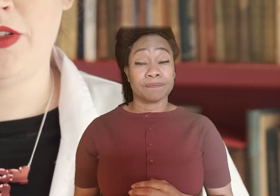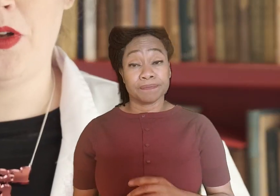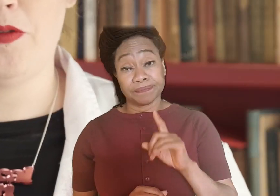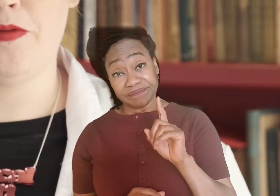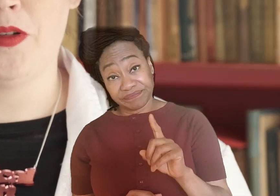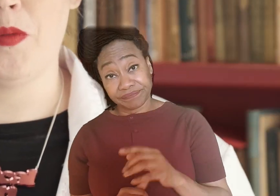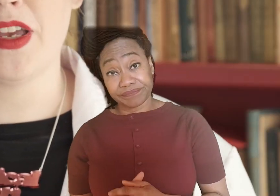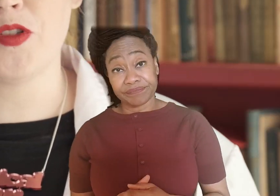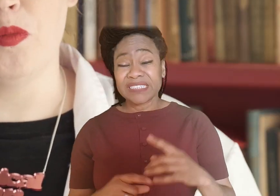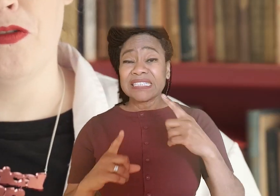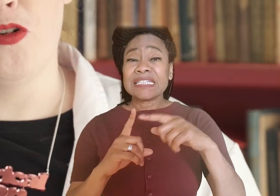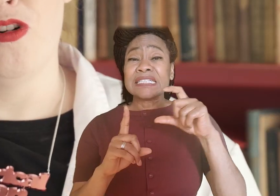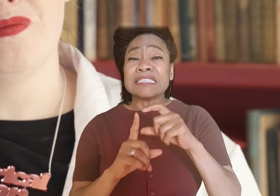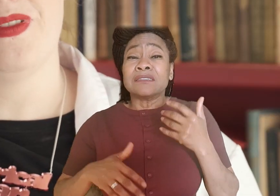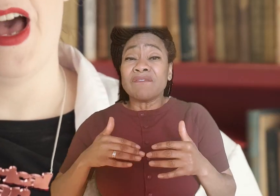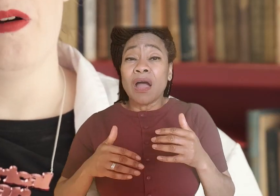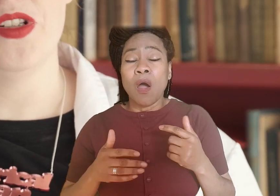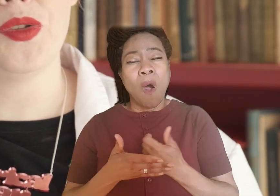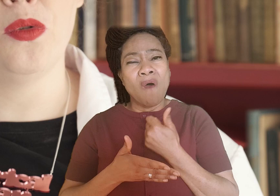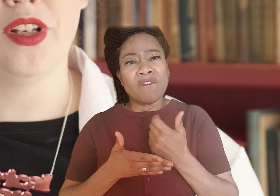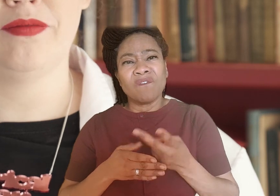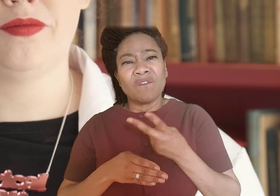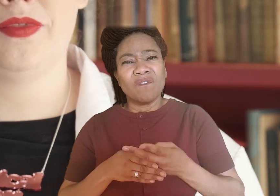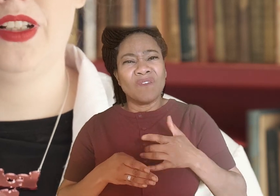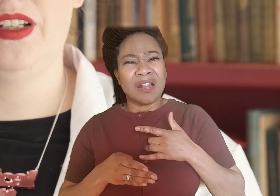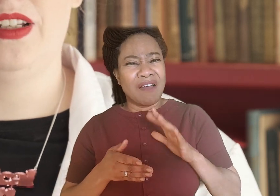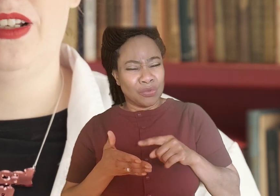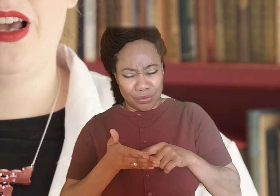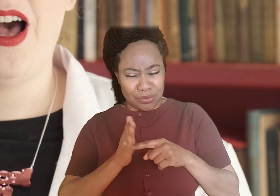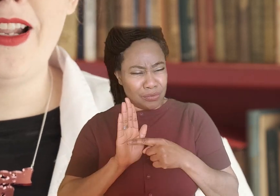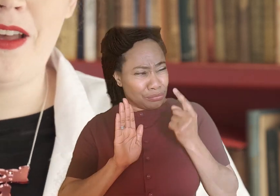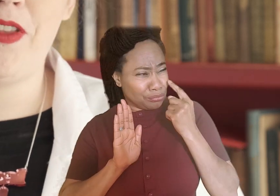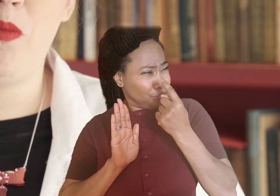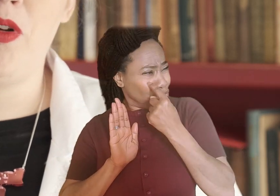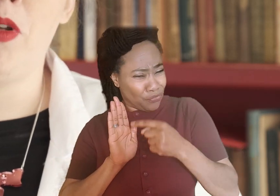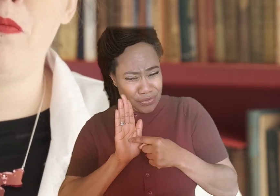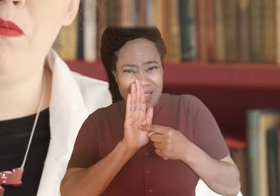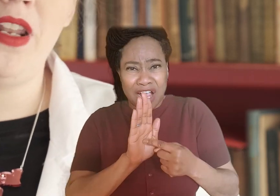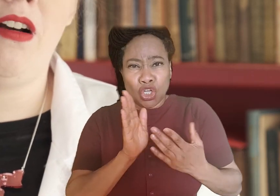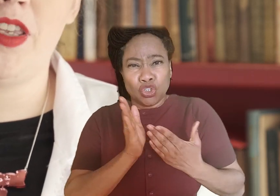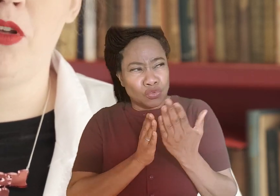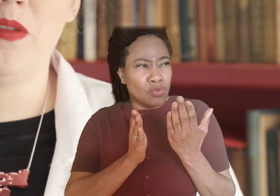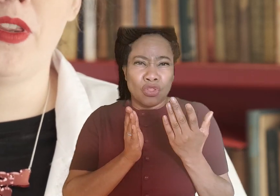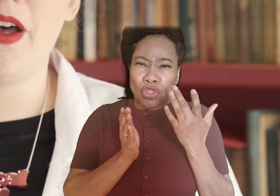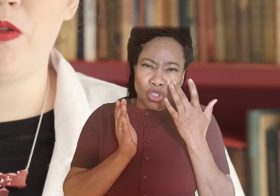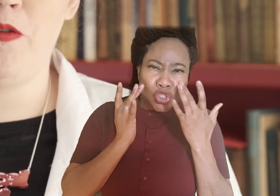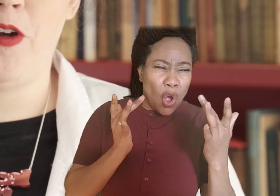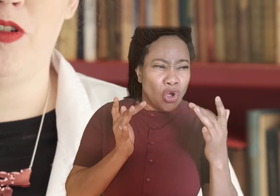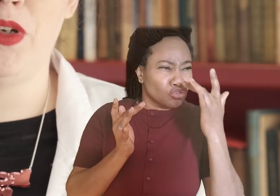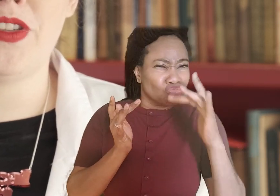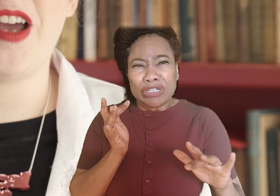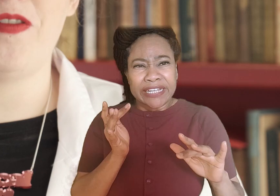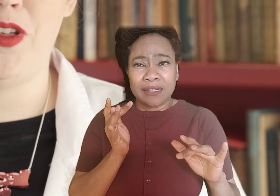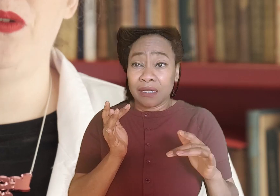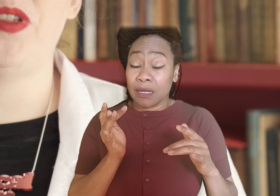Ehlers-Danlos patients often feel that we have to perform our disorder. I left that appointment mid-argument and without a